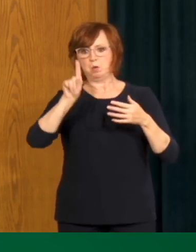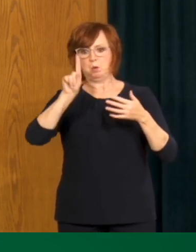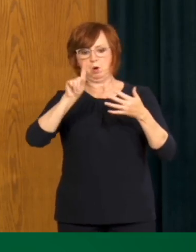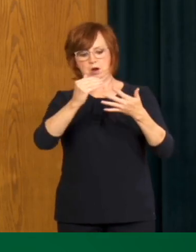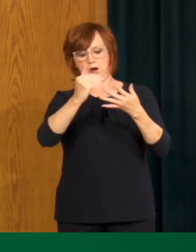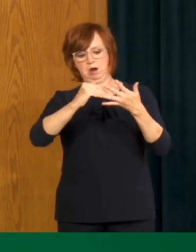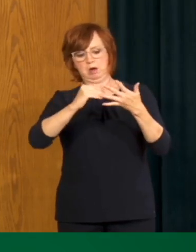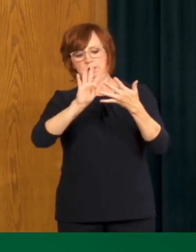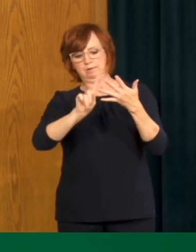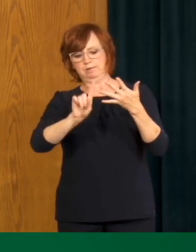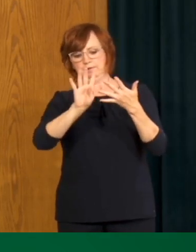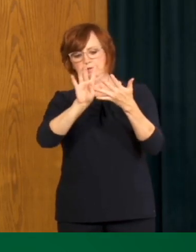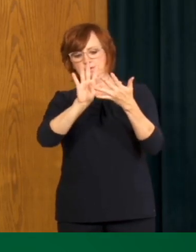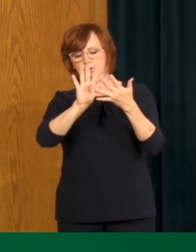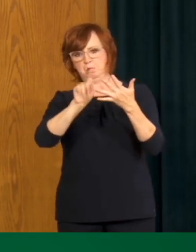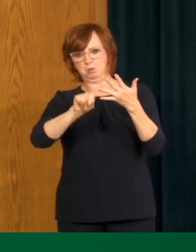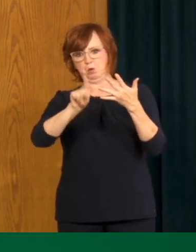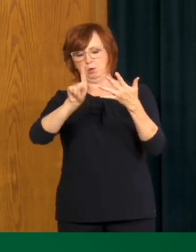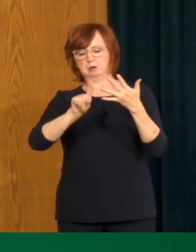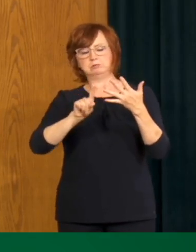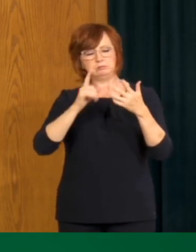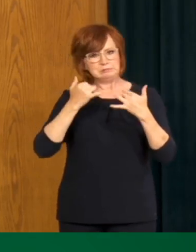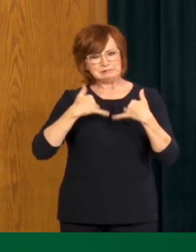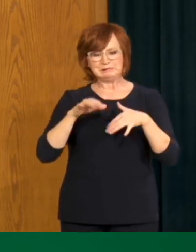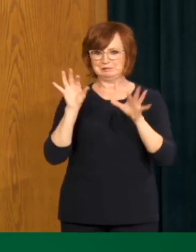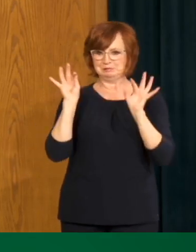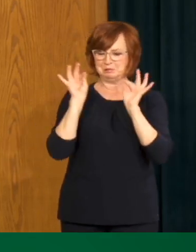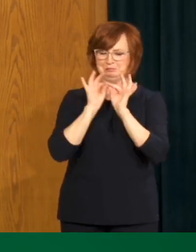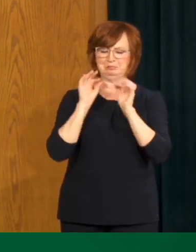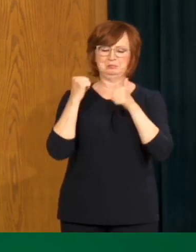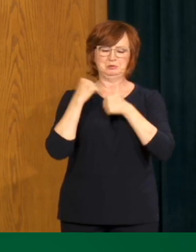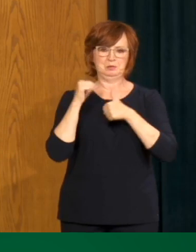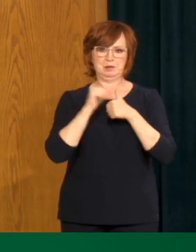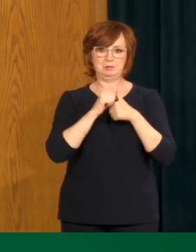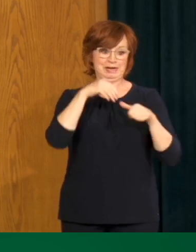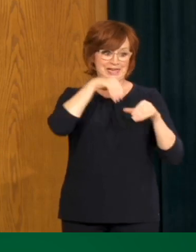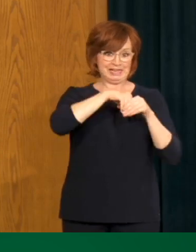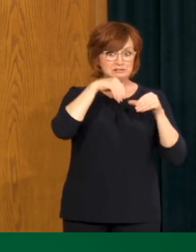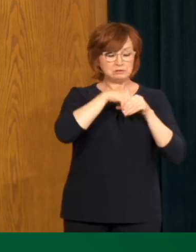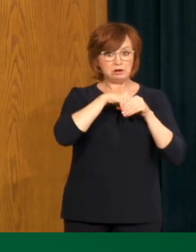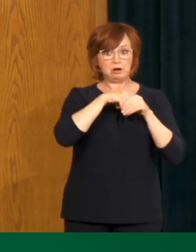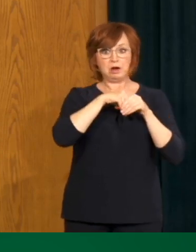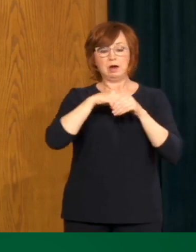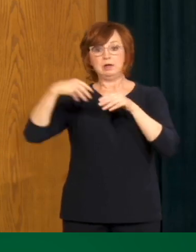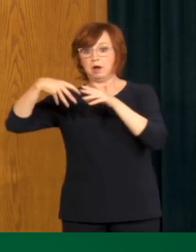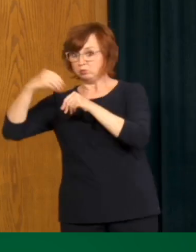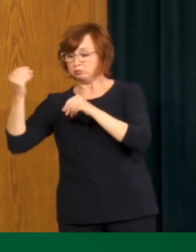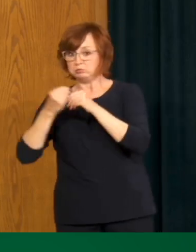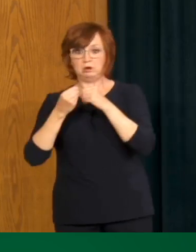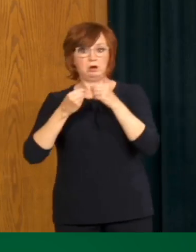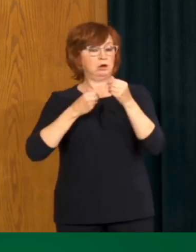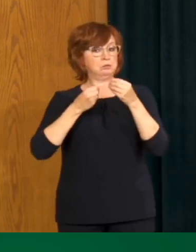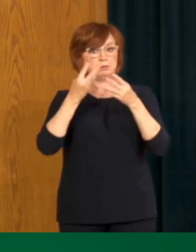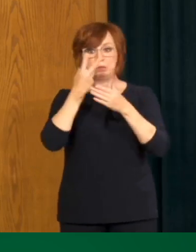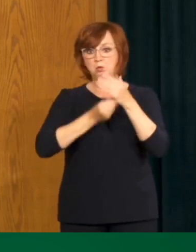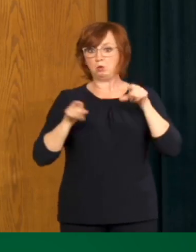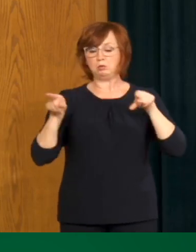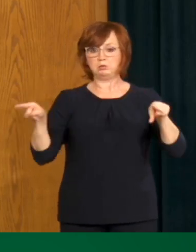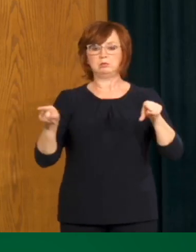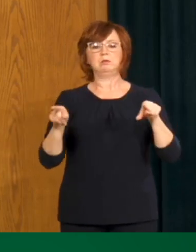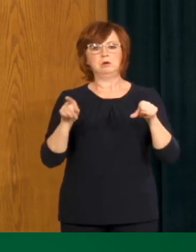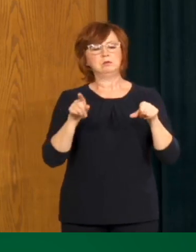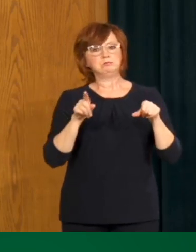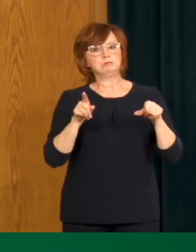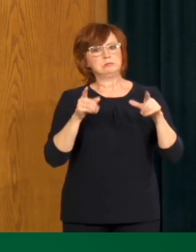forward. So all indoor and outdoor gatherings must follow physical distancing rules. Small, infrequent gatherings are better than